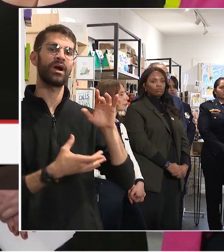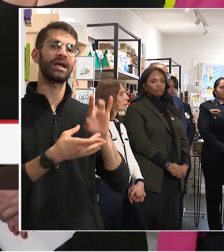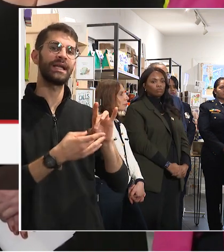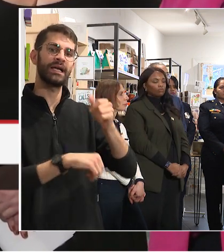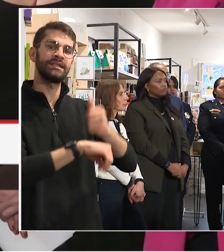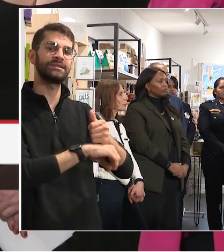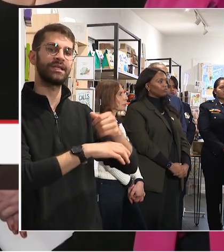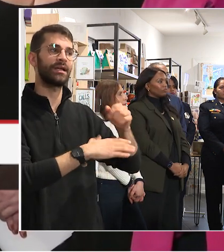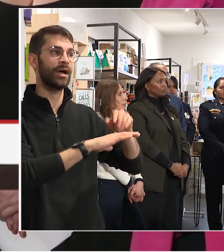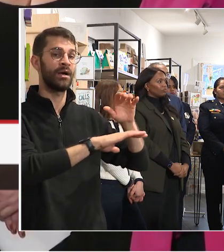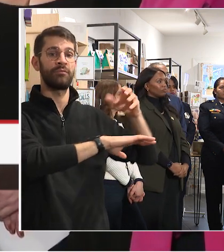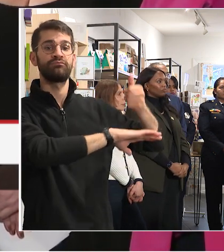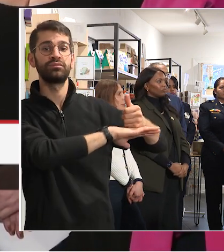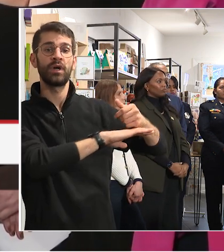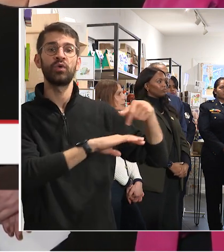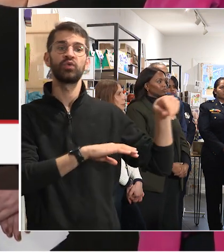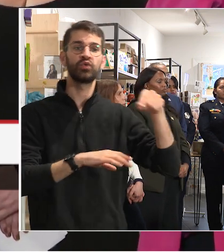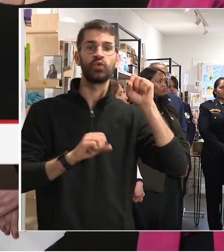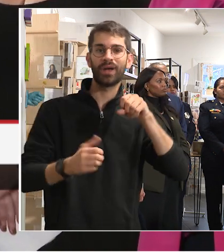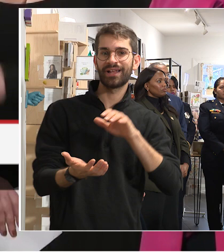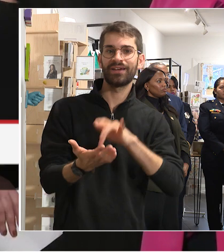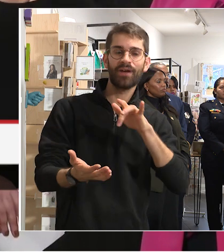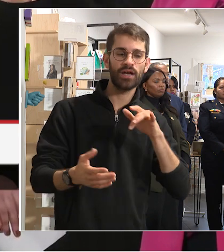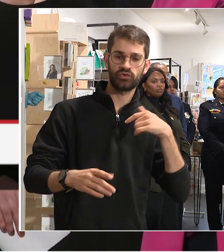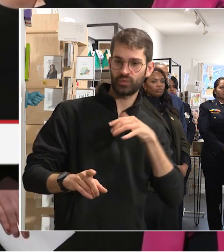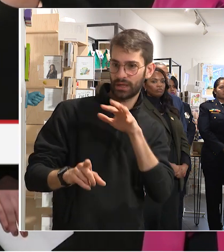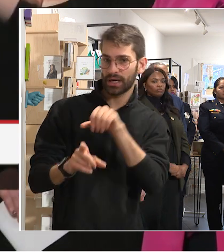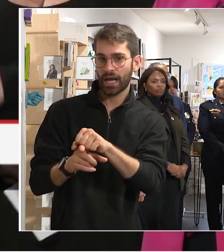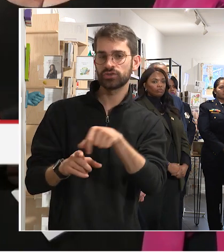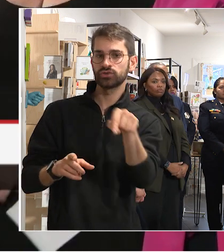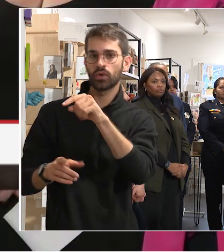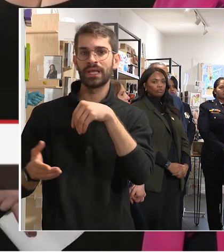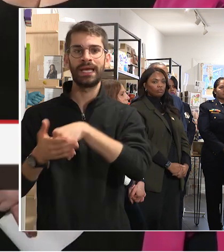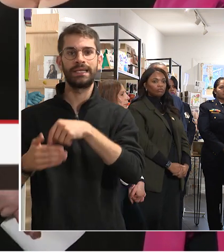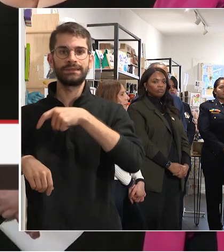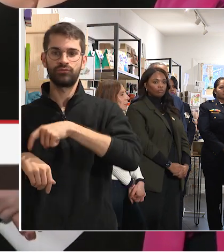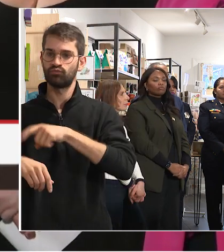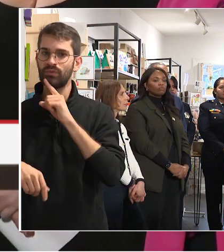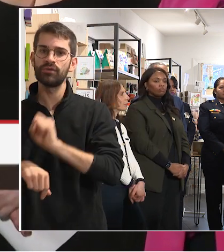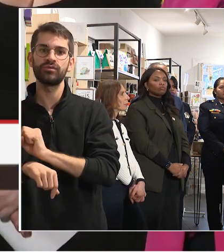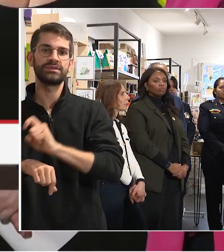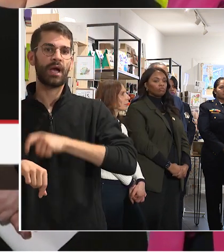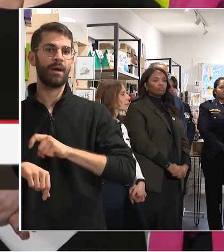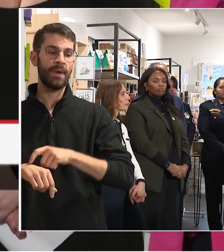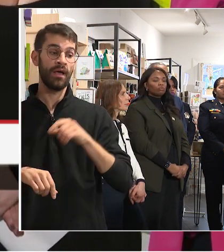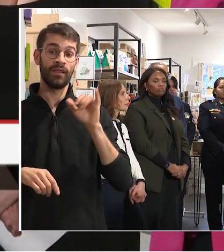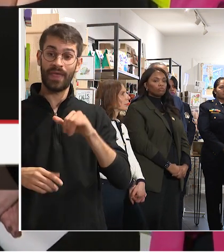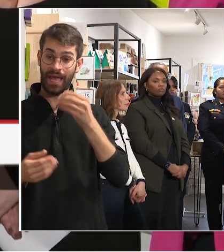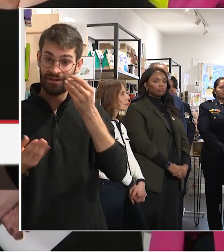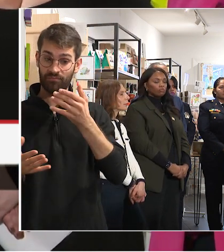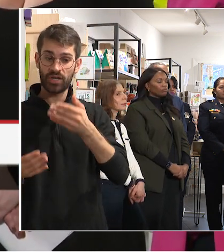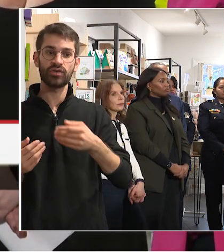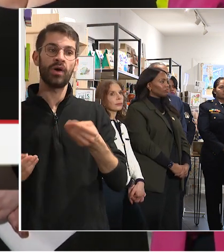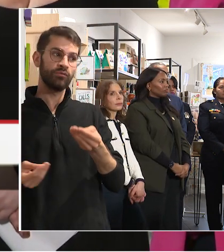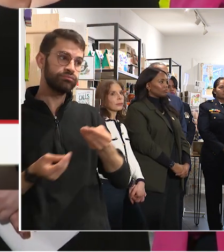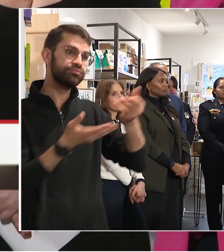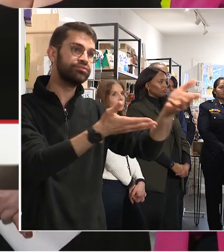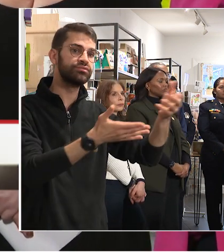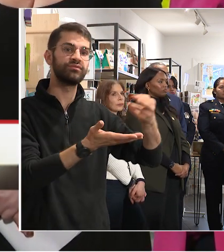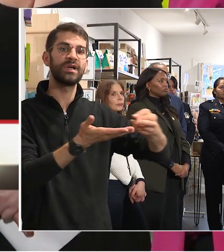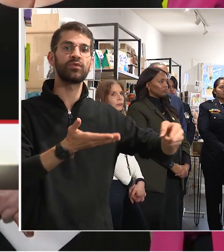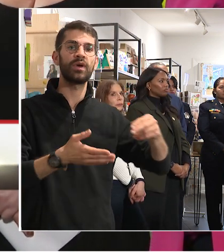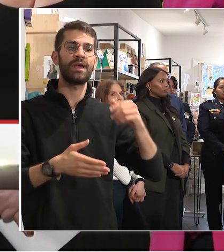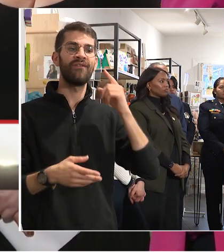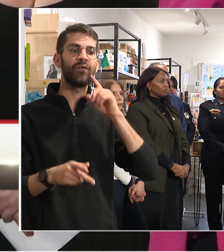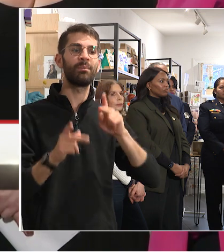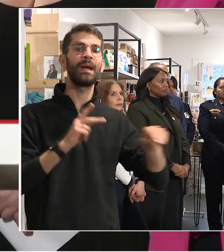that we've activated since April of this year, and it has certainly been instrumental in helping us to apprehend those individuals who think they can get away with crime